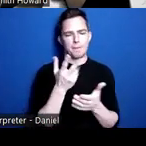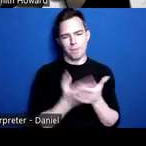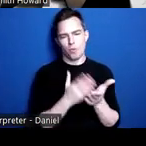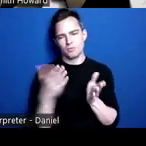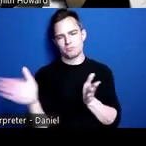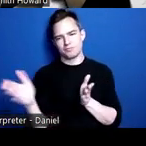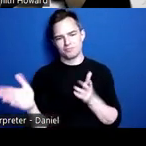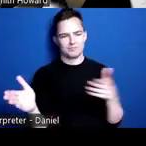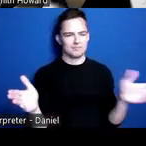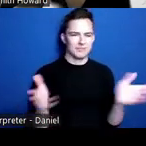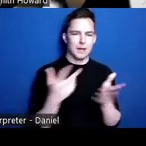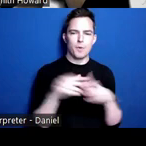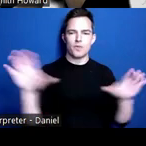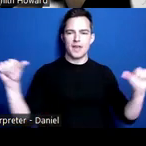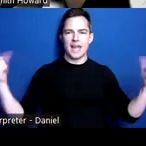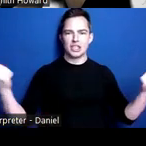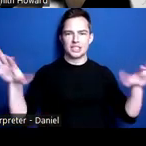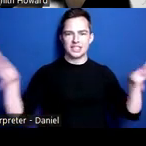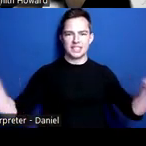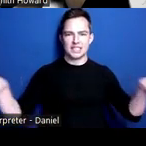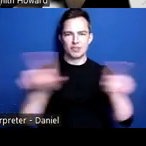both agencies for different reasons.